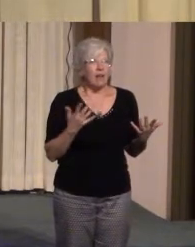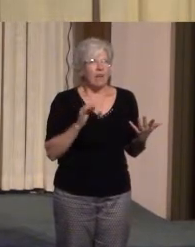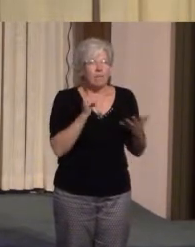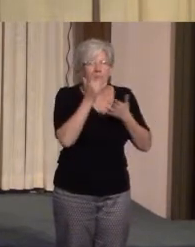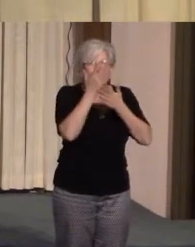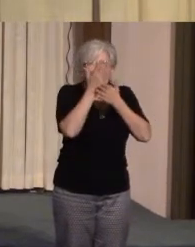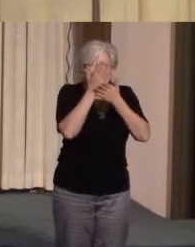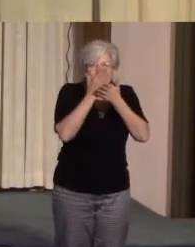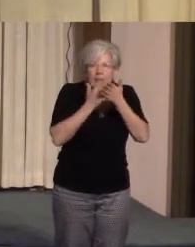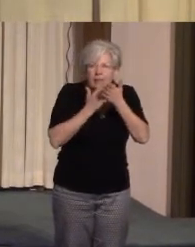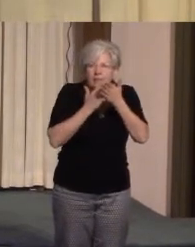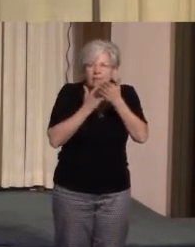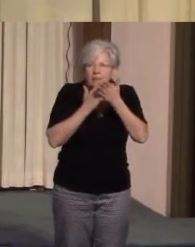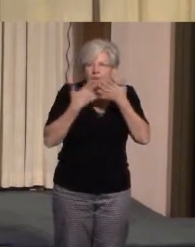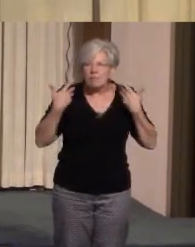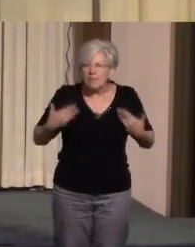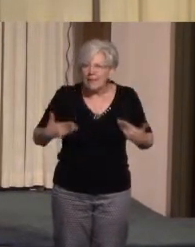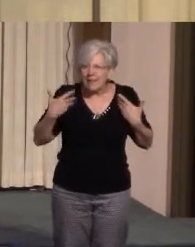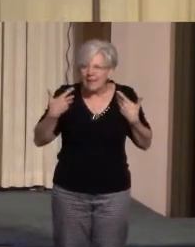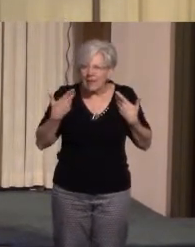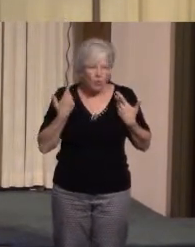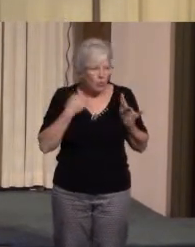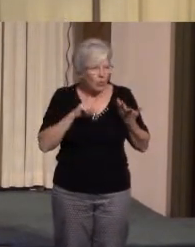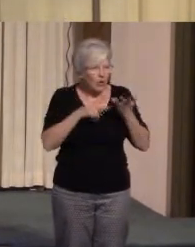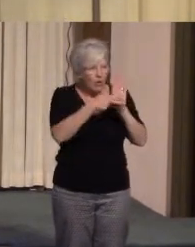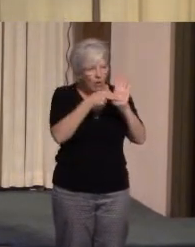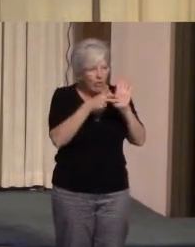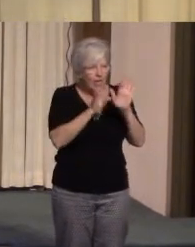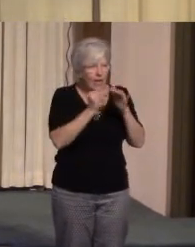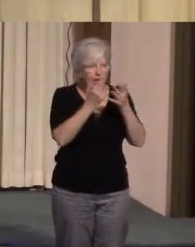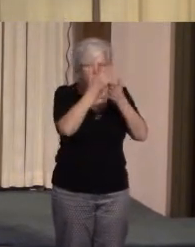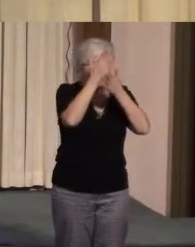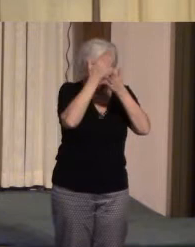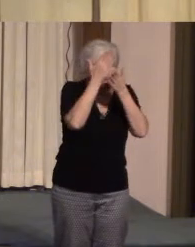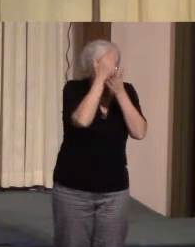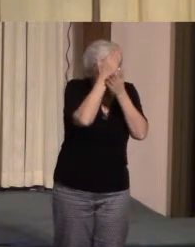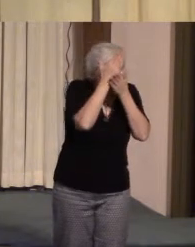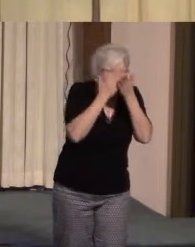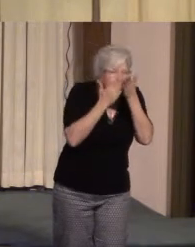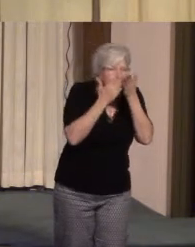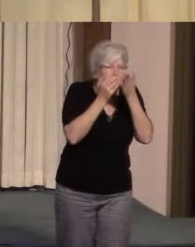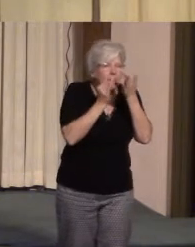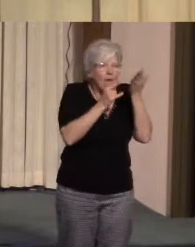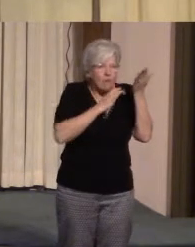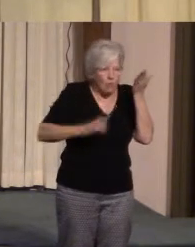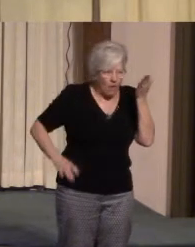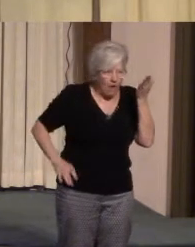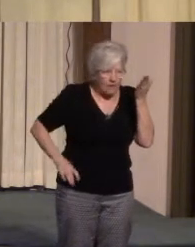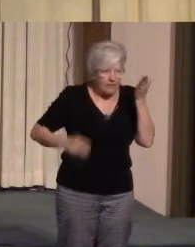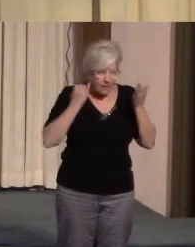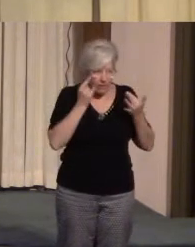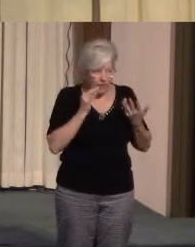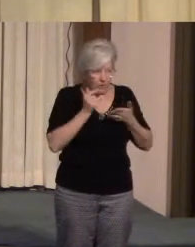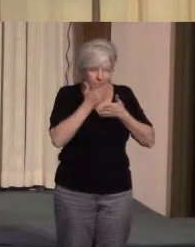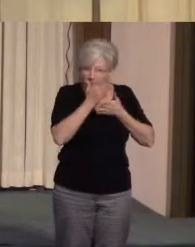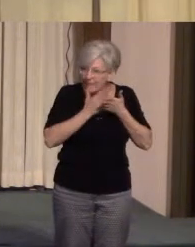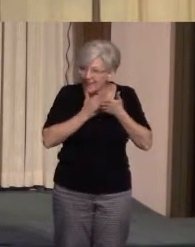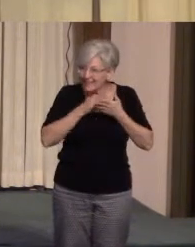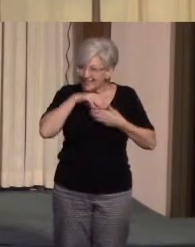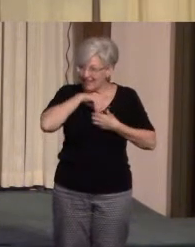piece of me, and we call this piece the Christ. Right? If there's a piece of me that